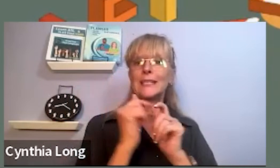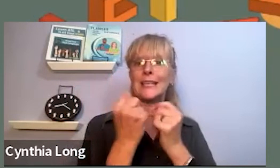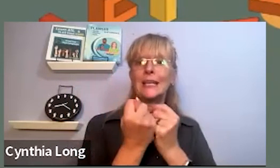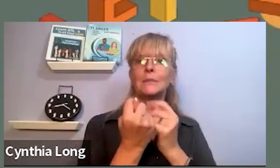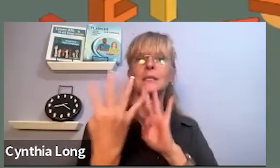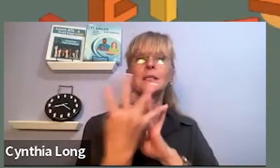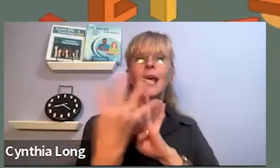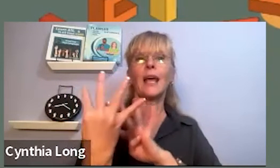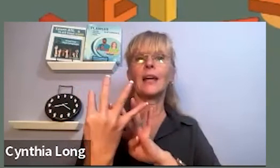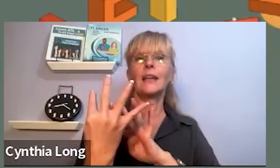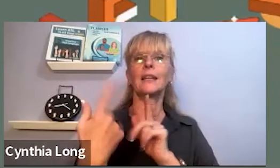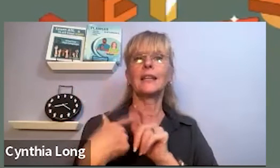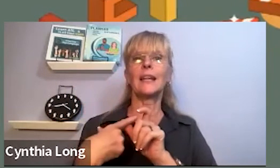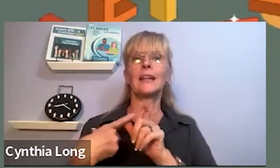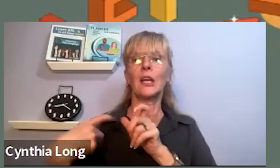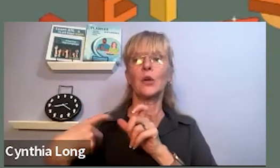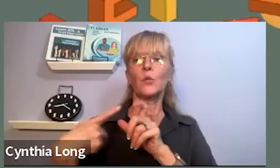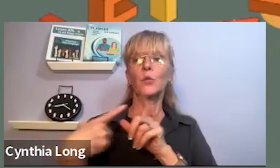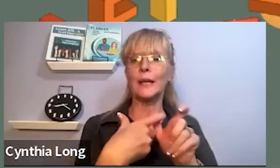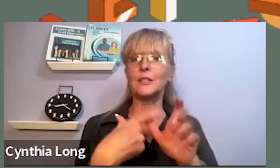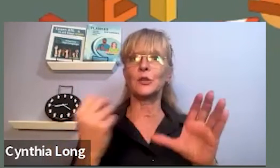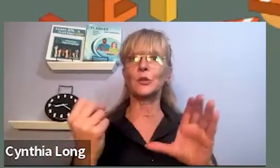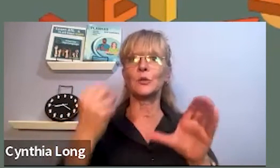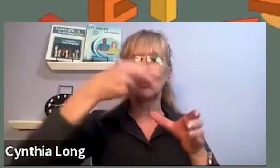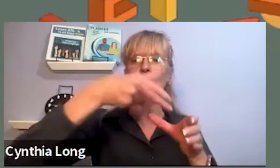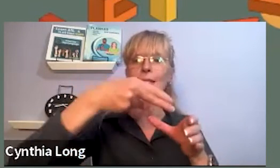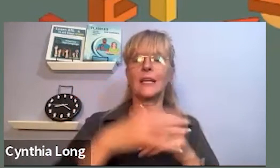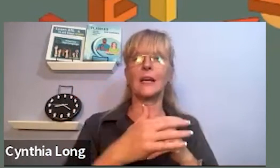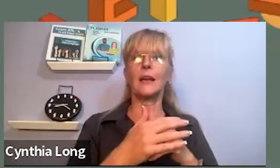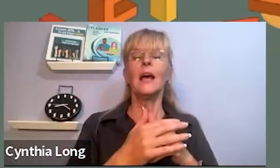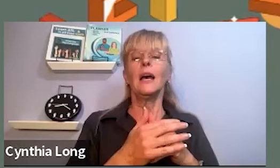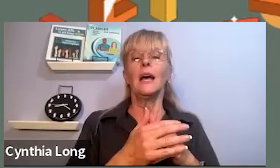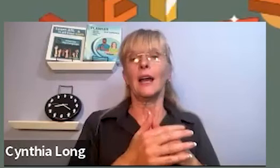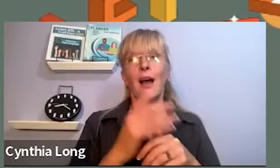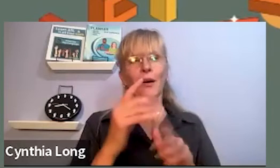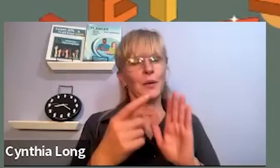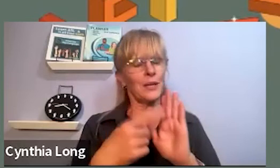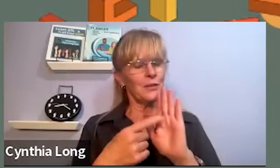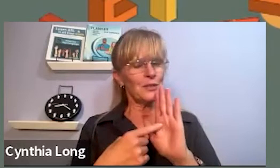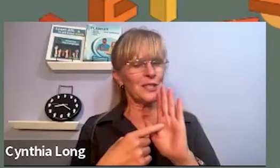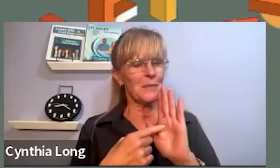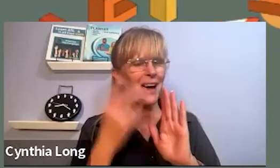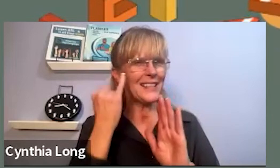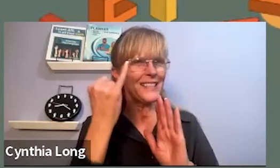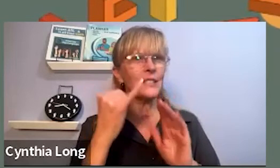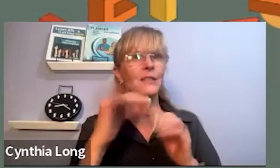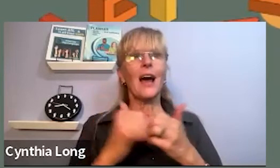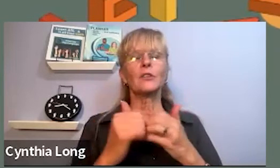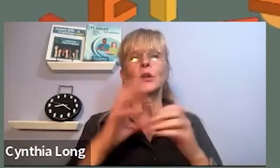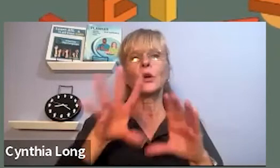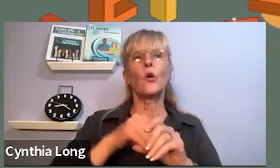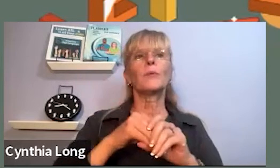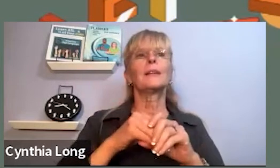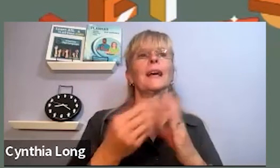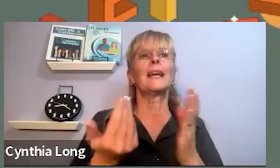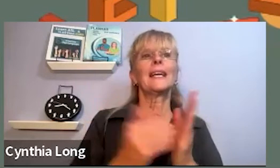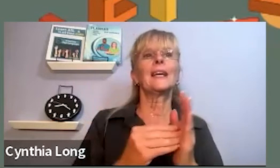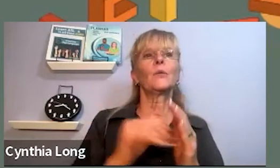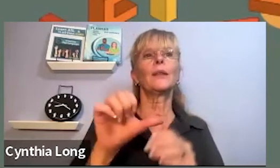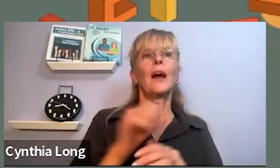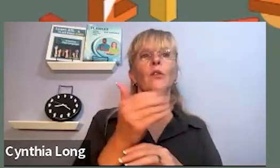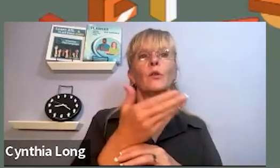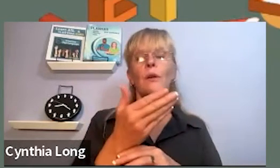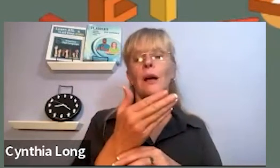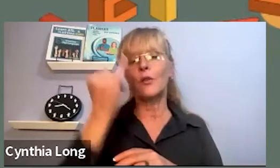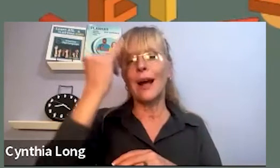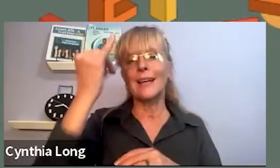line them up in two teams, and then they could race to toss it in. And I will give you some ideas of how to incorporate that